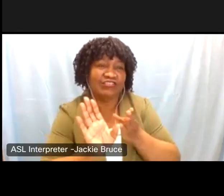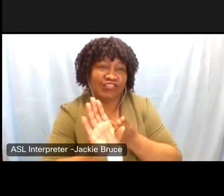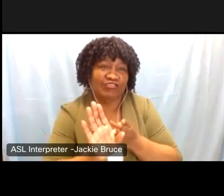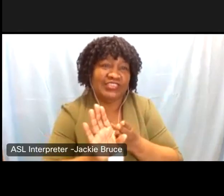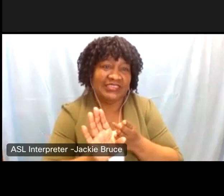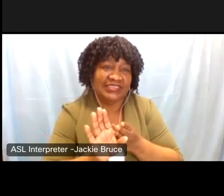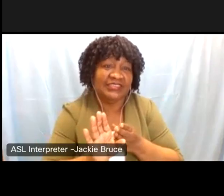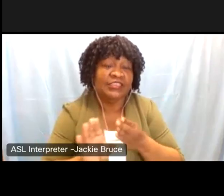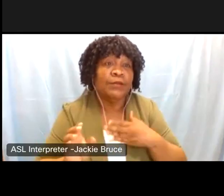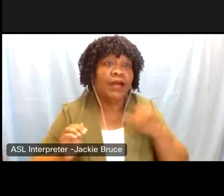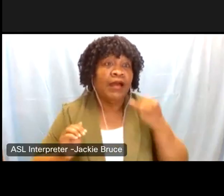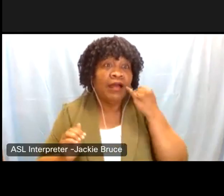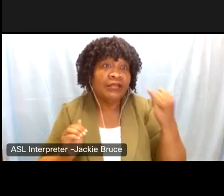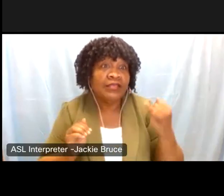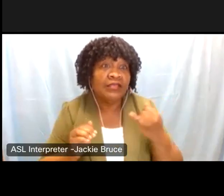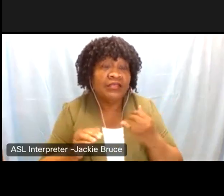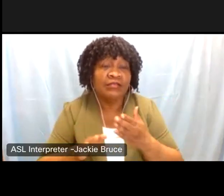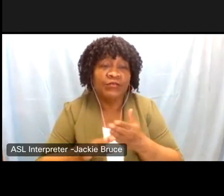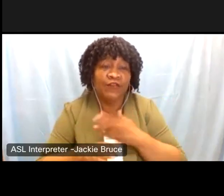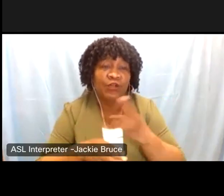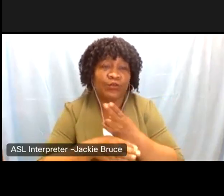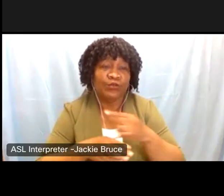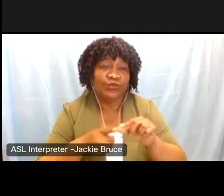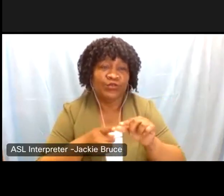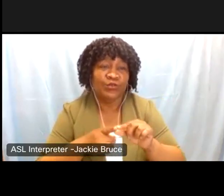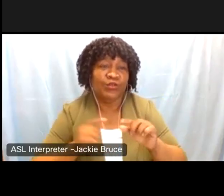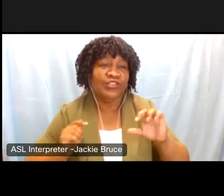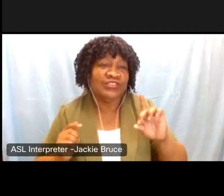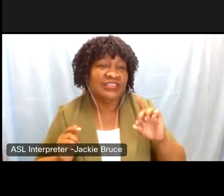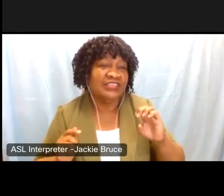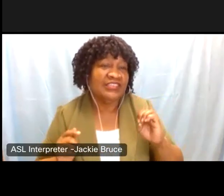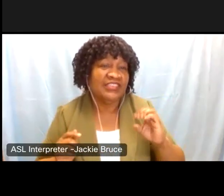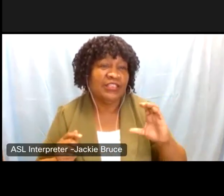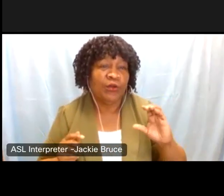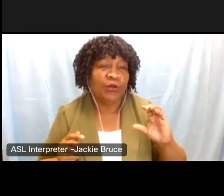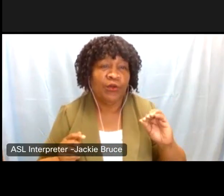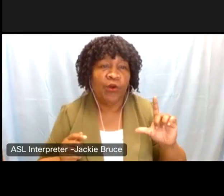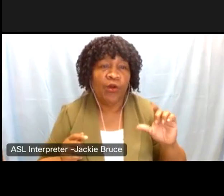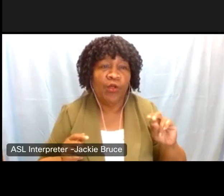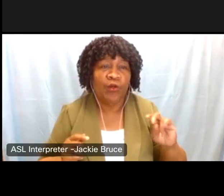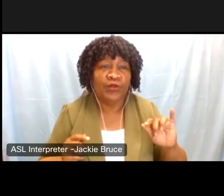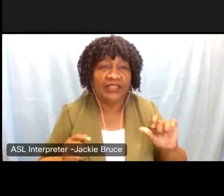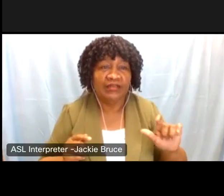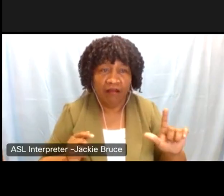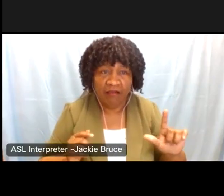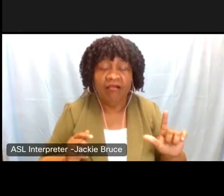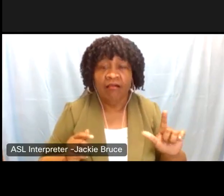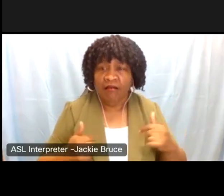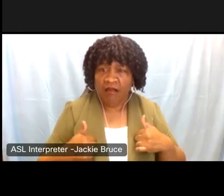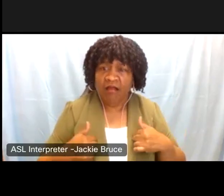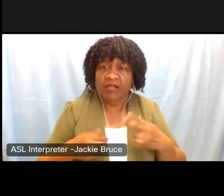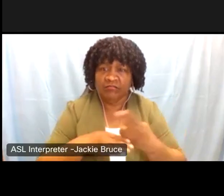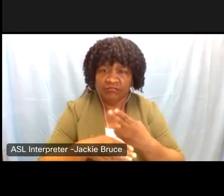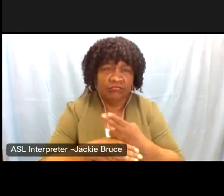which was, before we had coined the term, decolonial. I really felt and believed and practiced